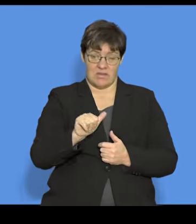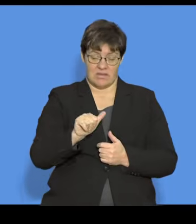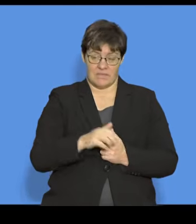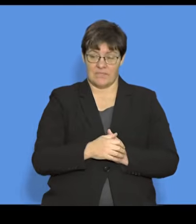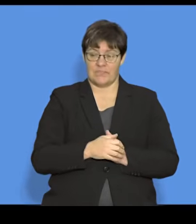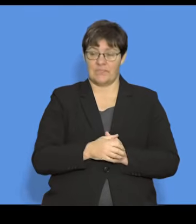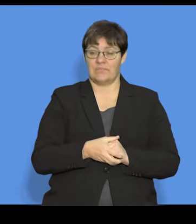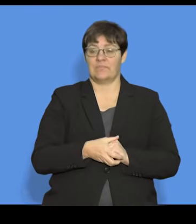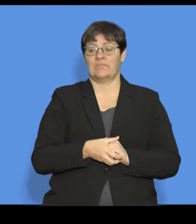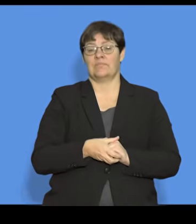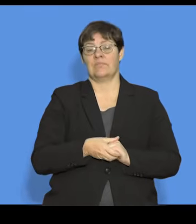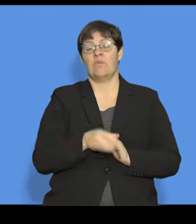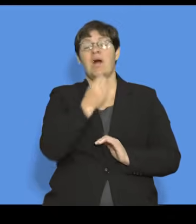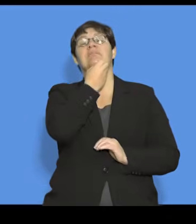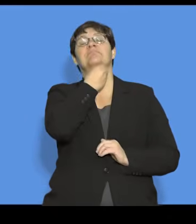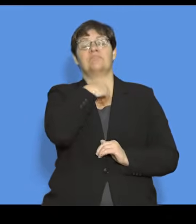of food.